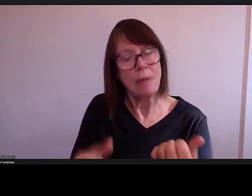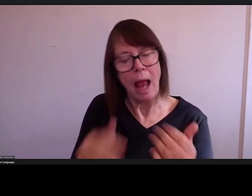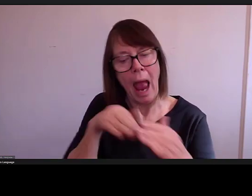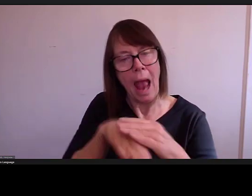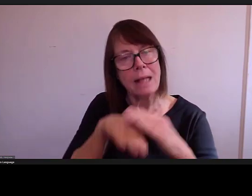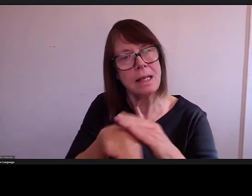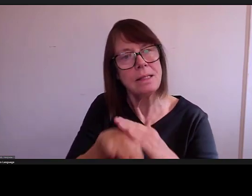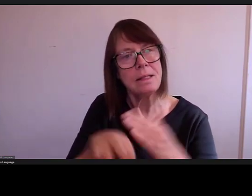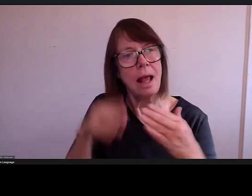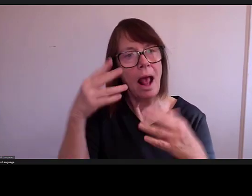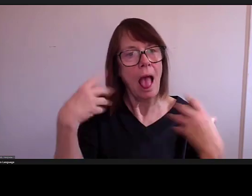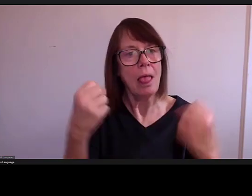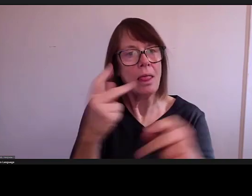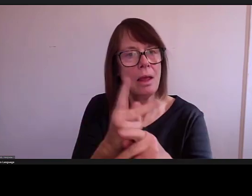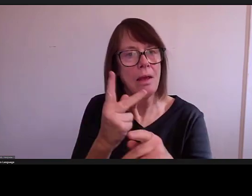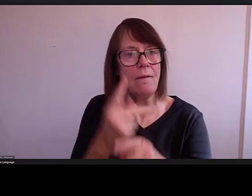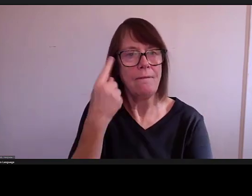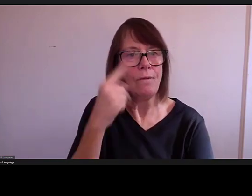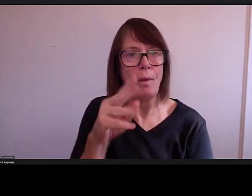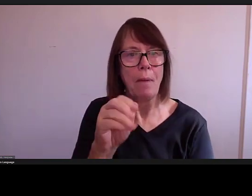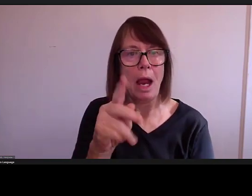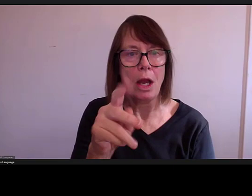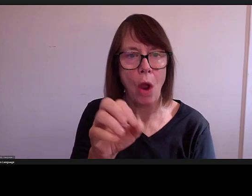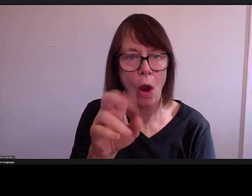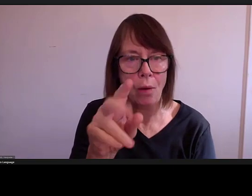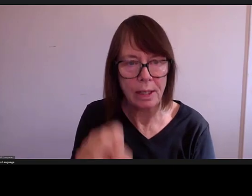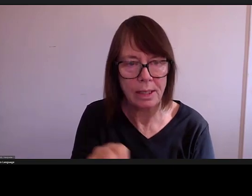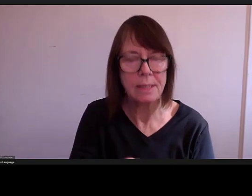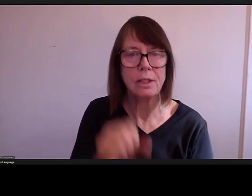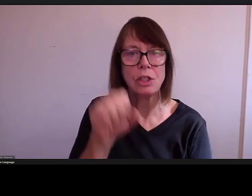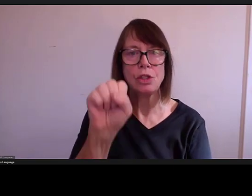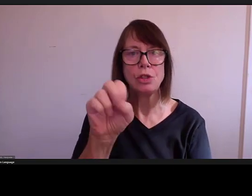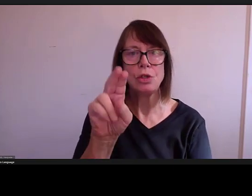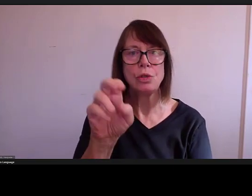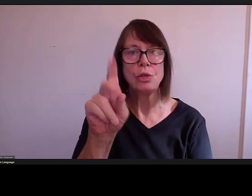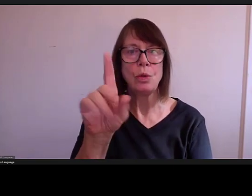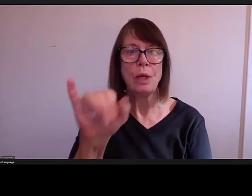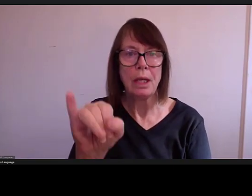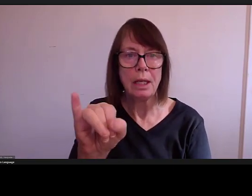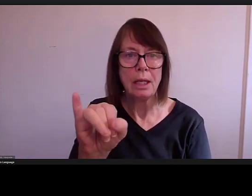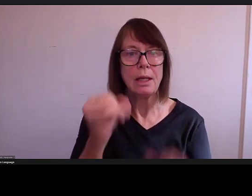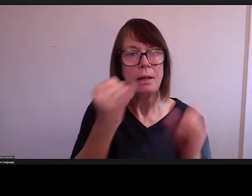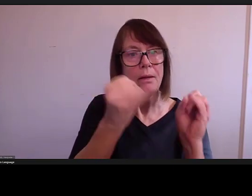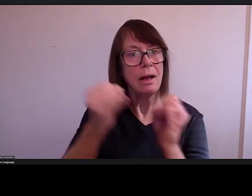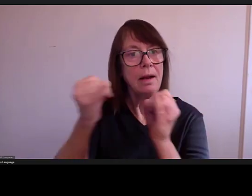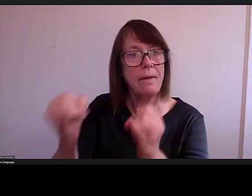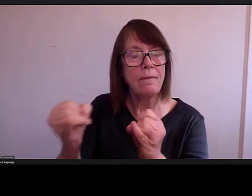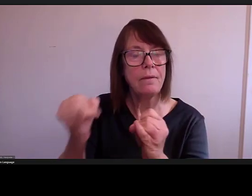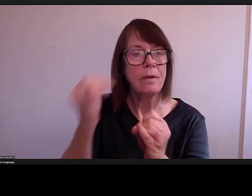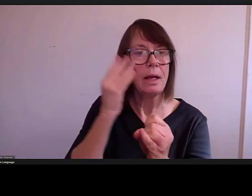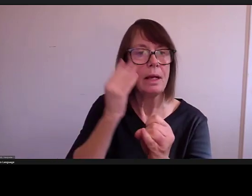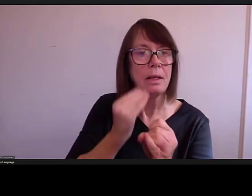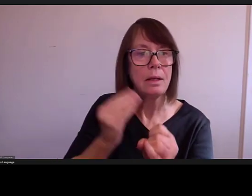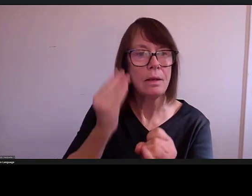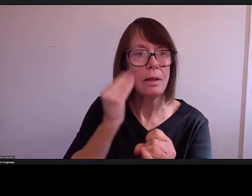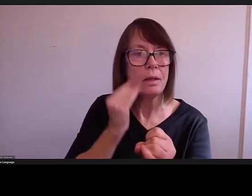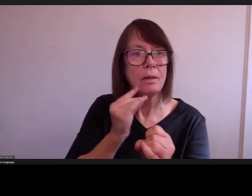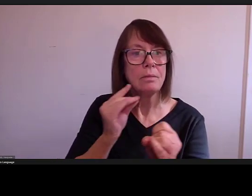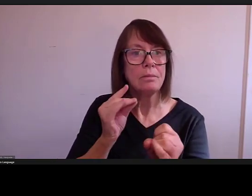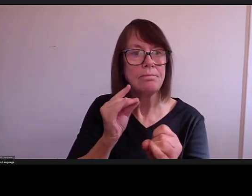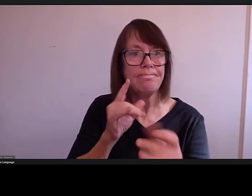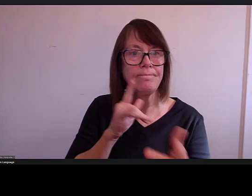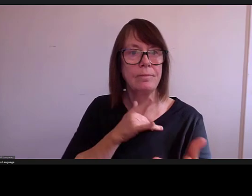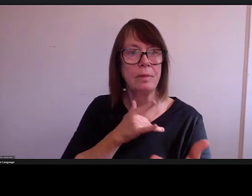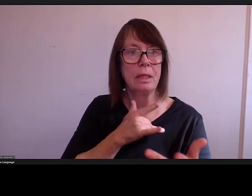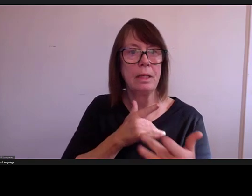lived experience. Sudhi was an individual who experienced a spontaneous coronary